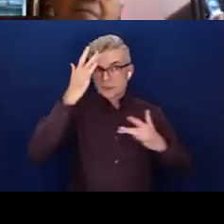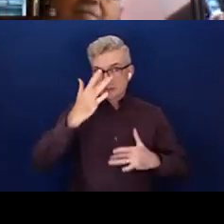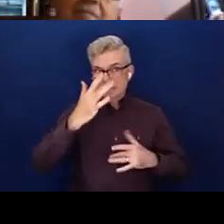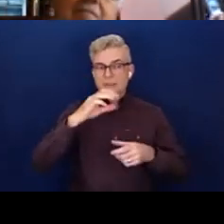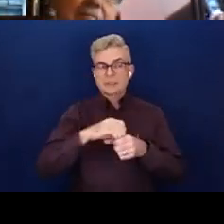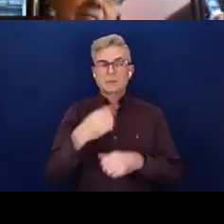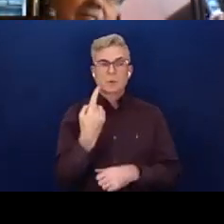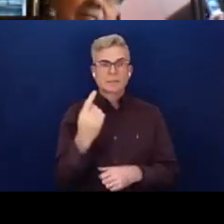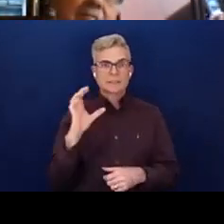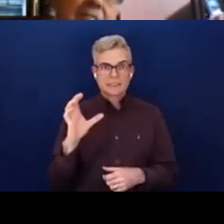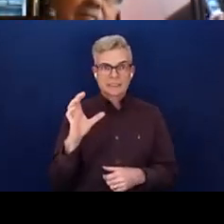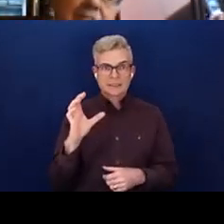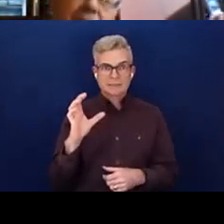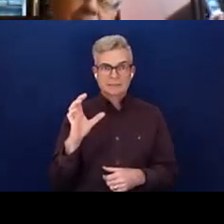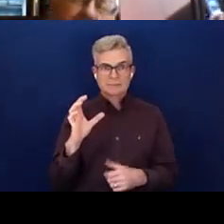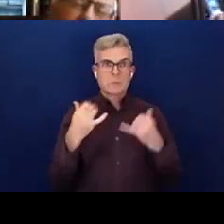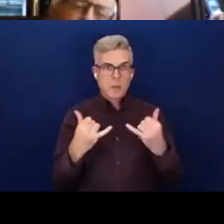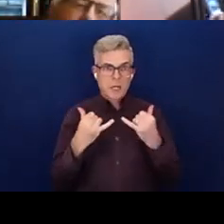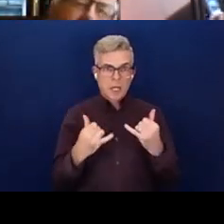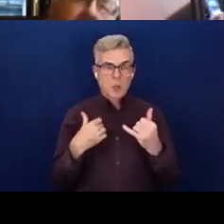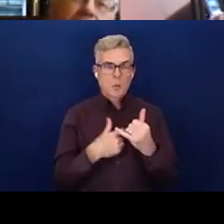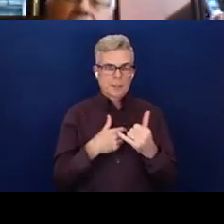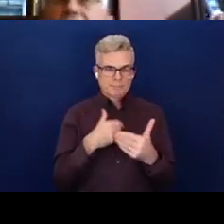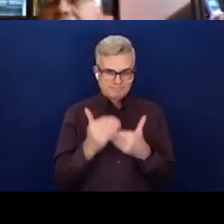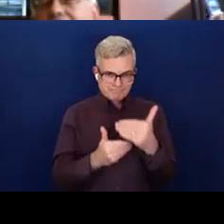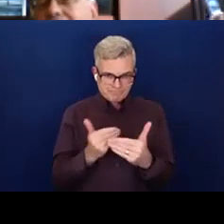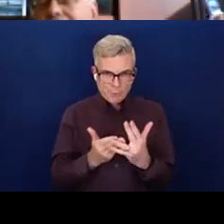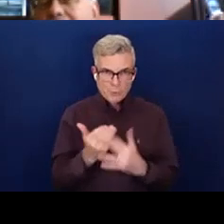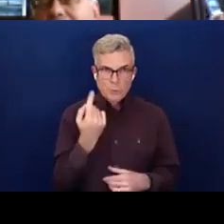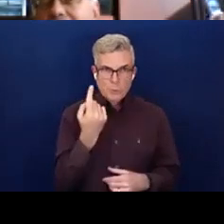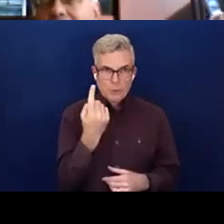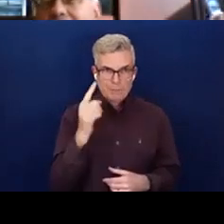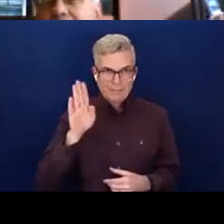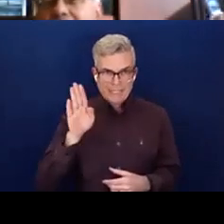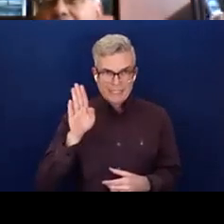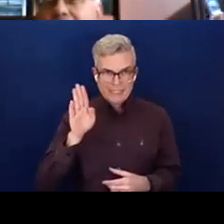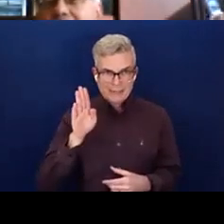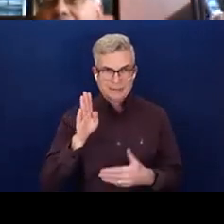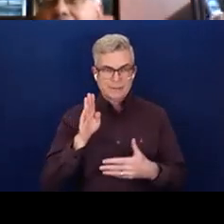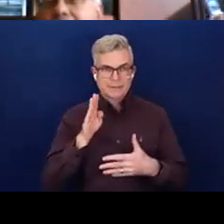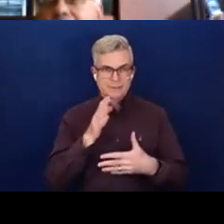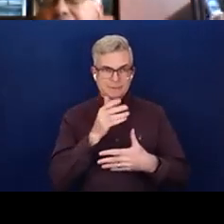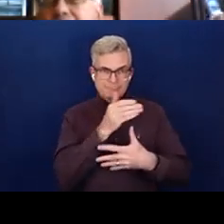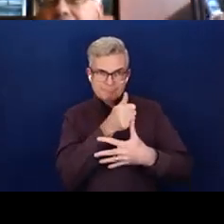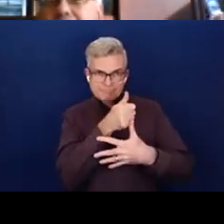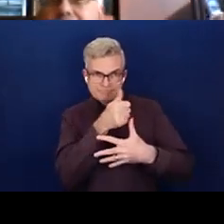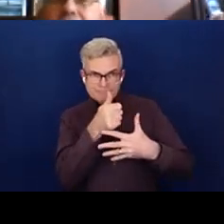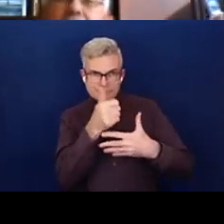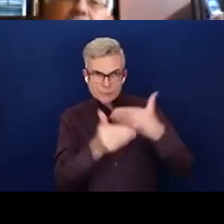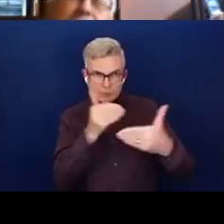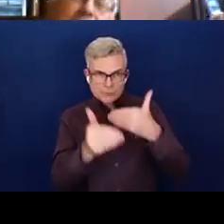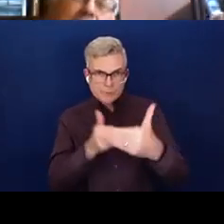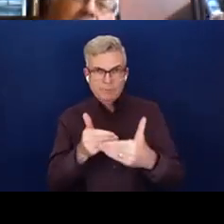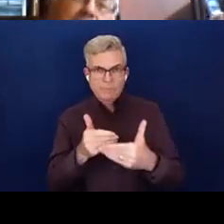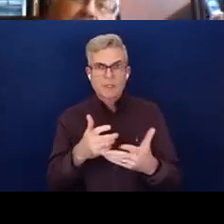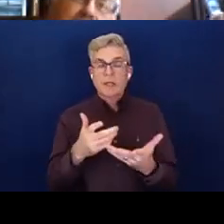Currently, we're working through the 1B. I would get a vaccine as soon as possible if you do